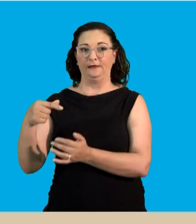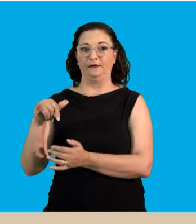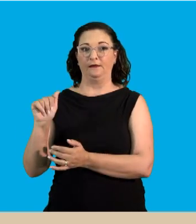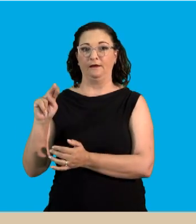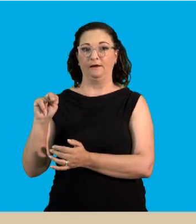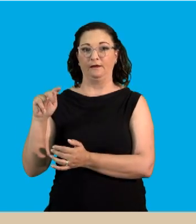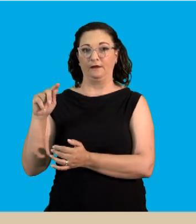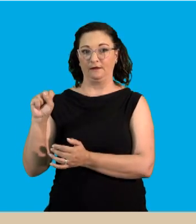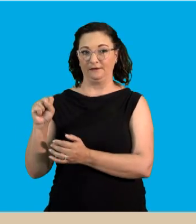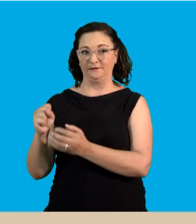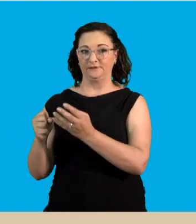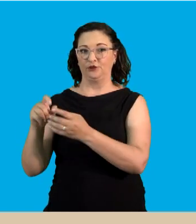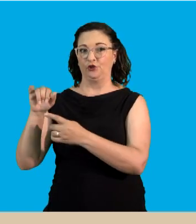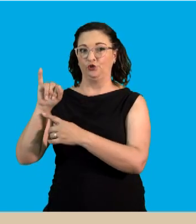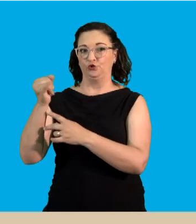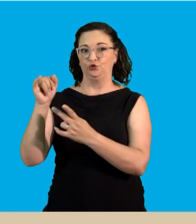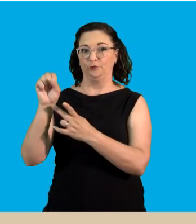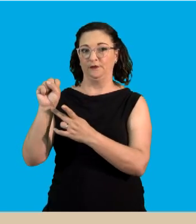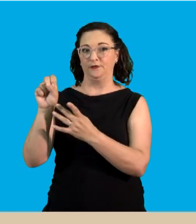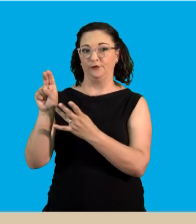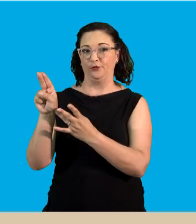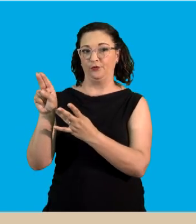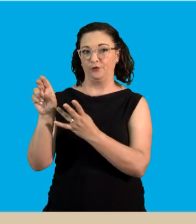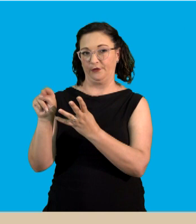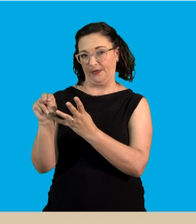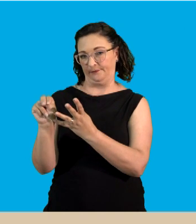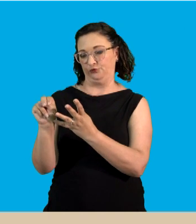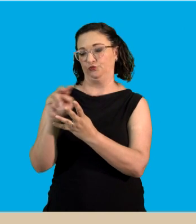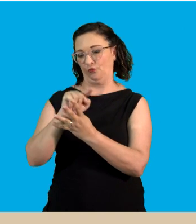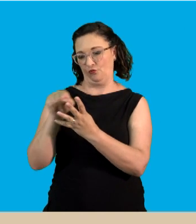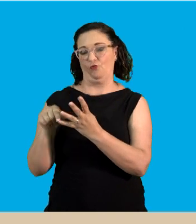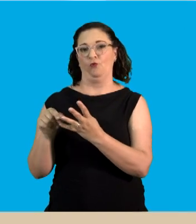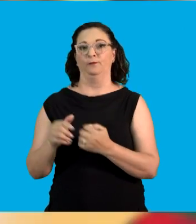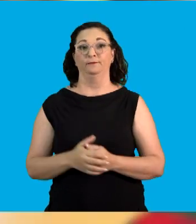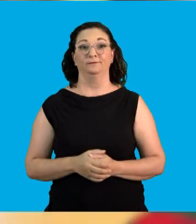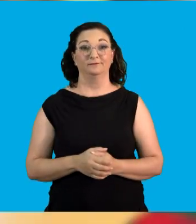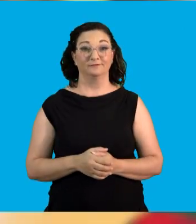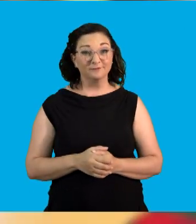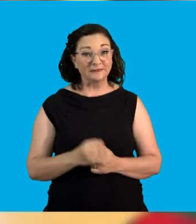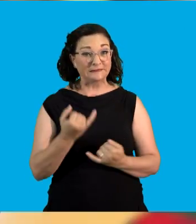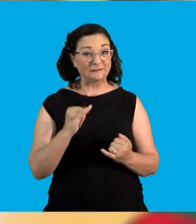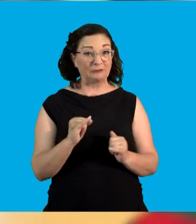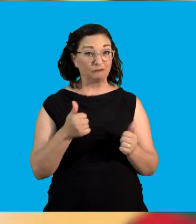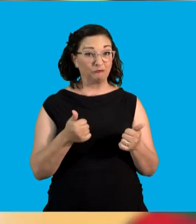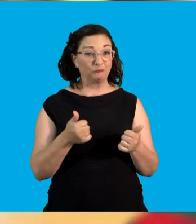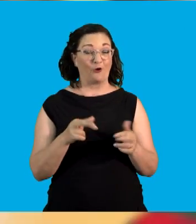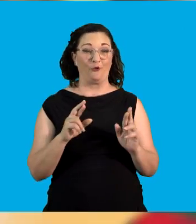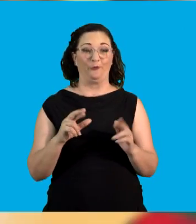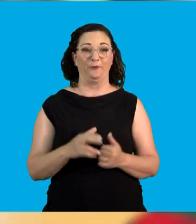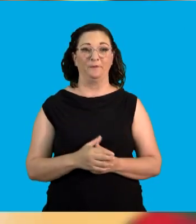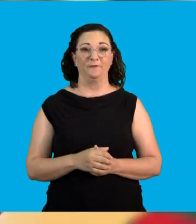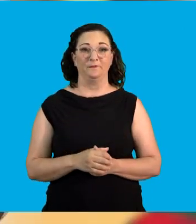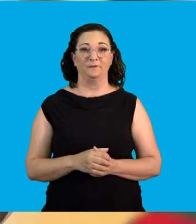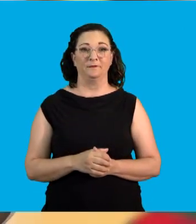which are the gaseous planets, those are Jupiter, Saturn, Uranus, as well as Neptune. All right, I hope we are still together